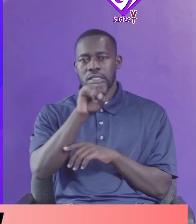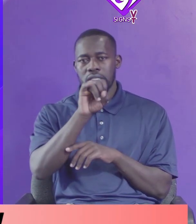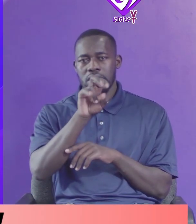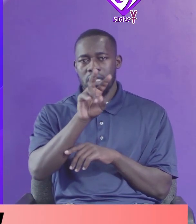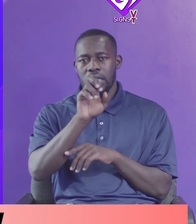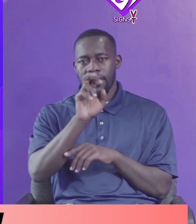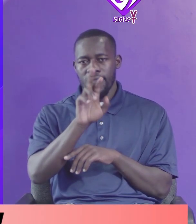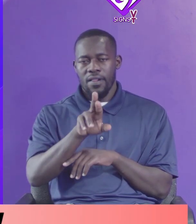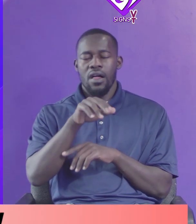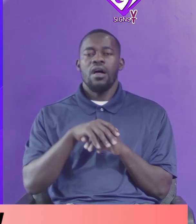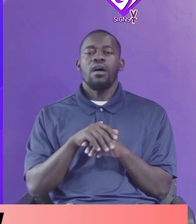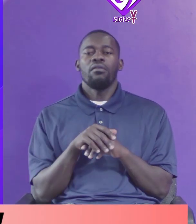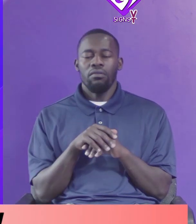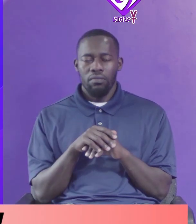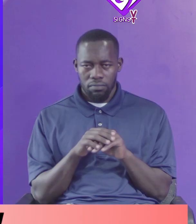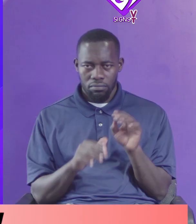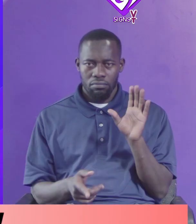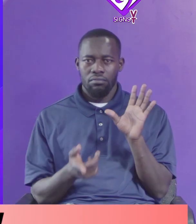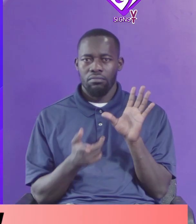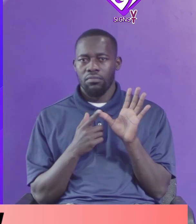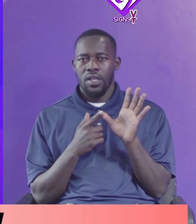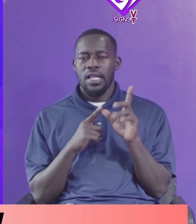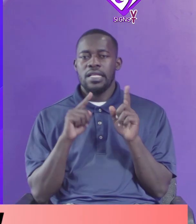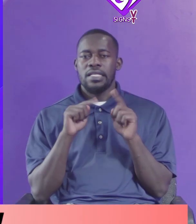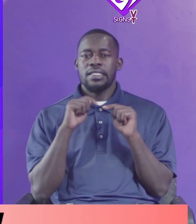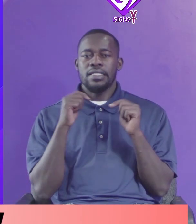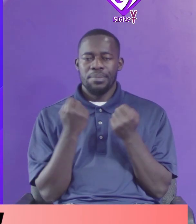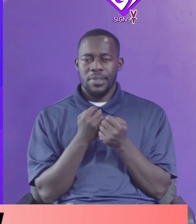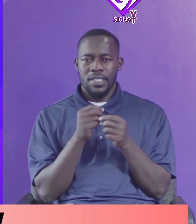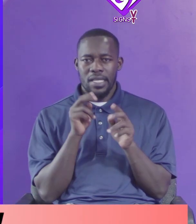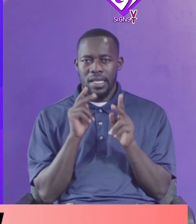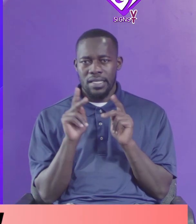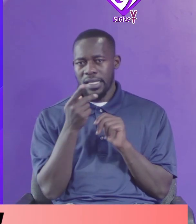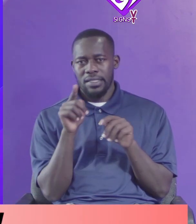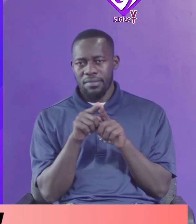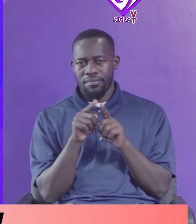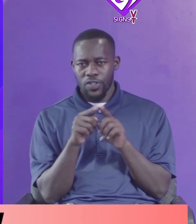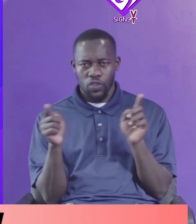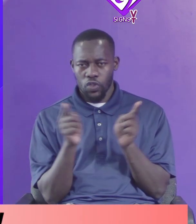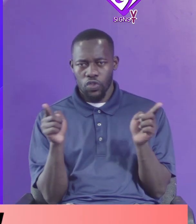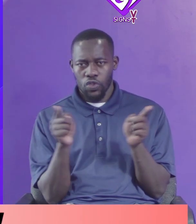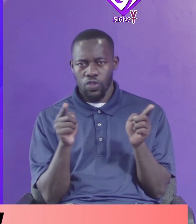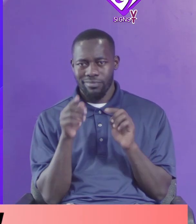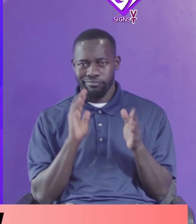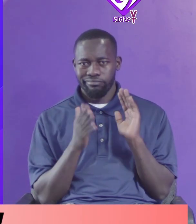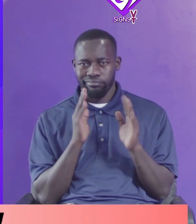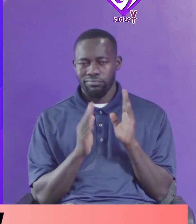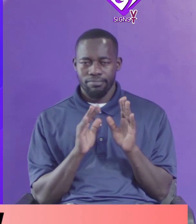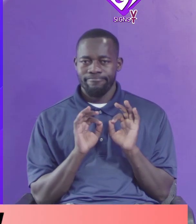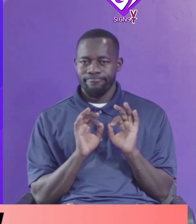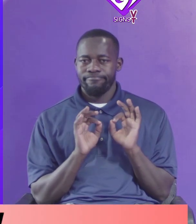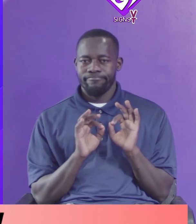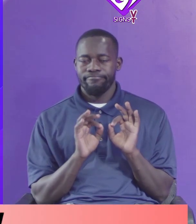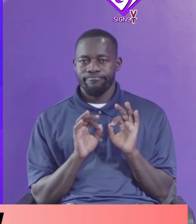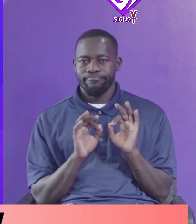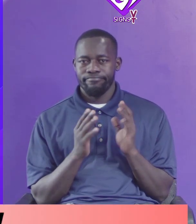the 4x100 mixed relays, Team Kenya also did really well and settled for silver medal. As far as the bronze department